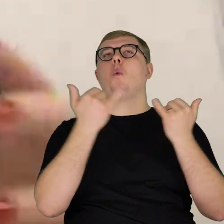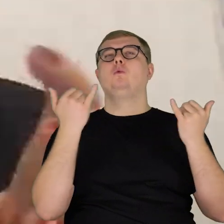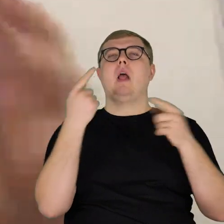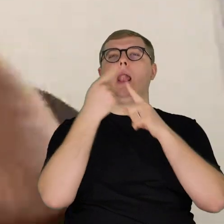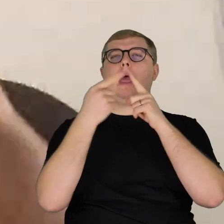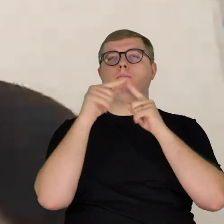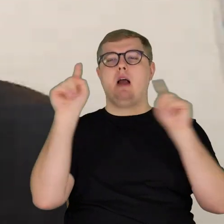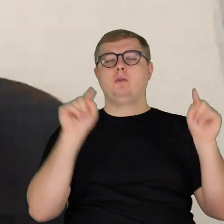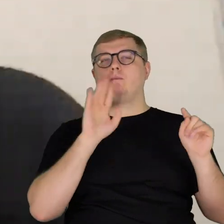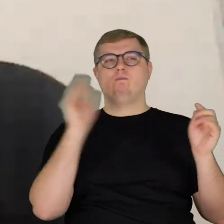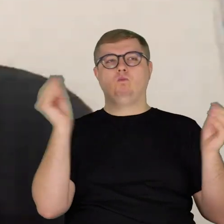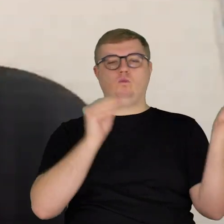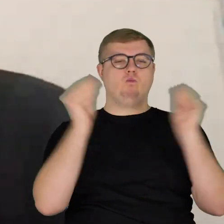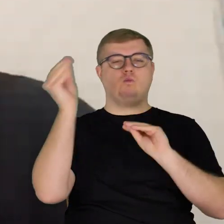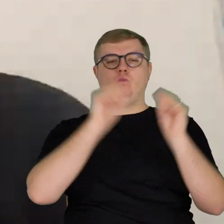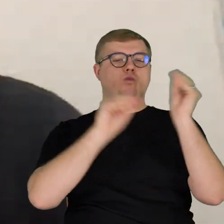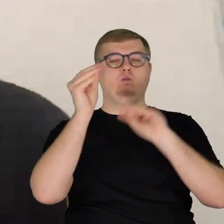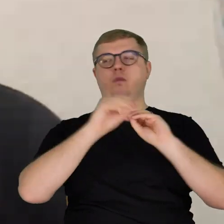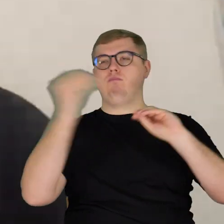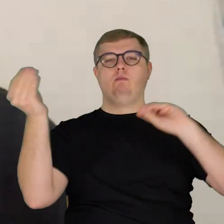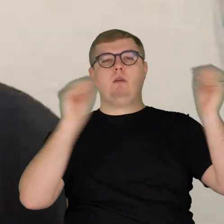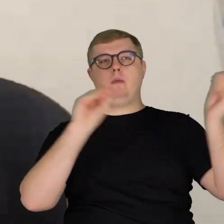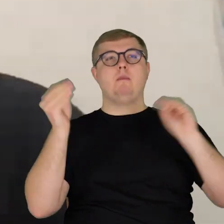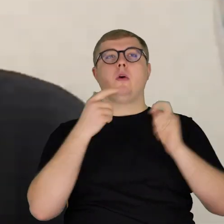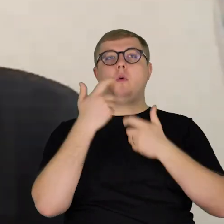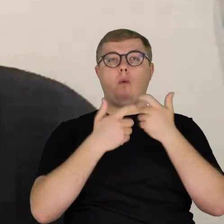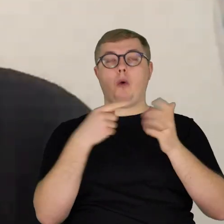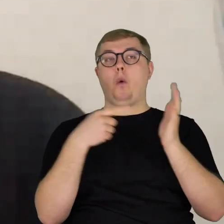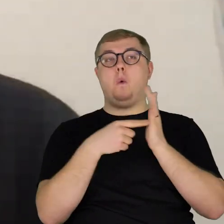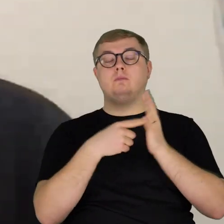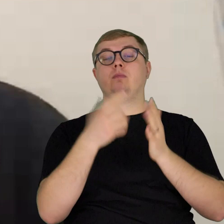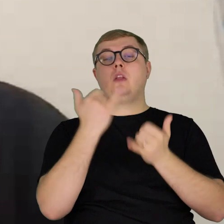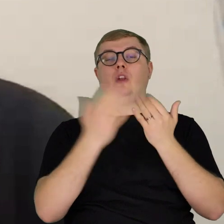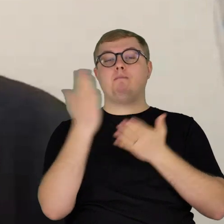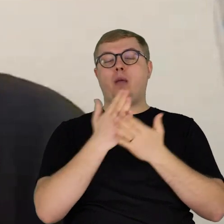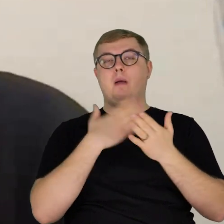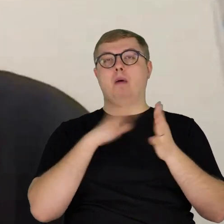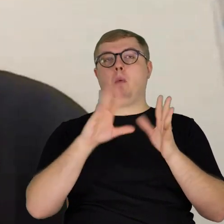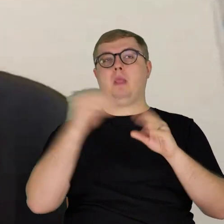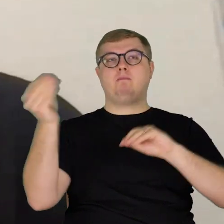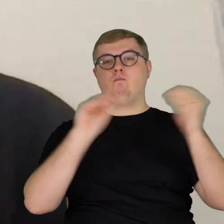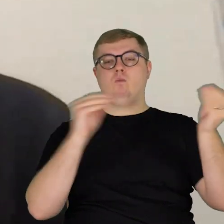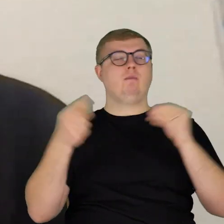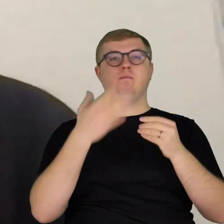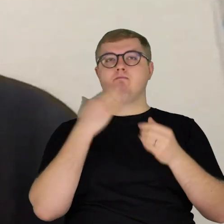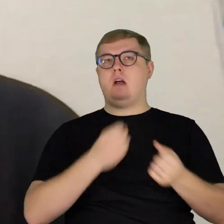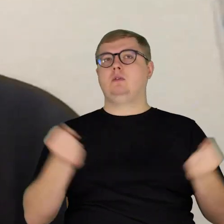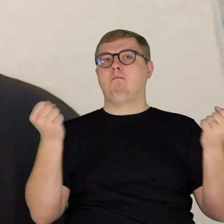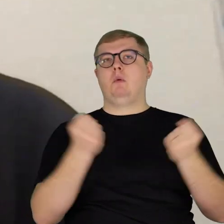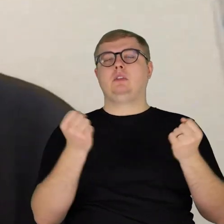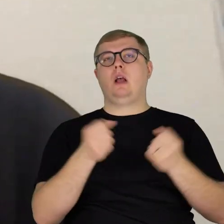putting them back together. I think in the deconstructing this mapping is super powerful, especially in